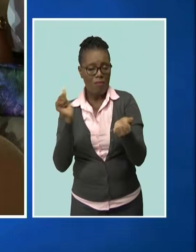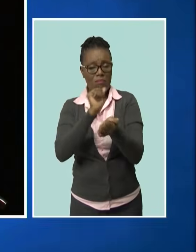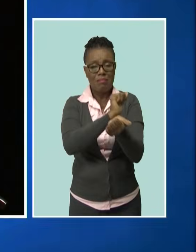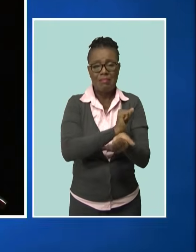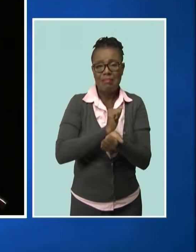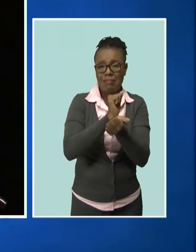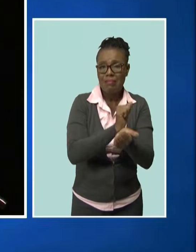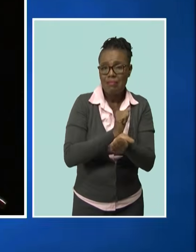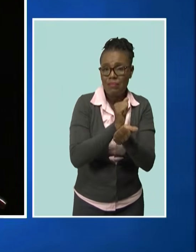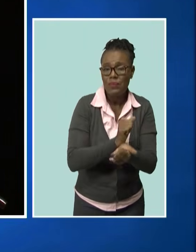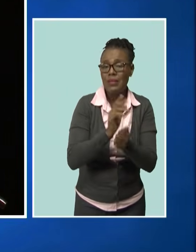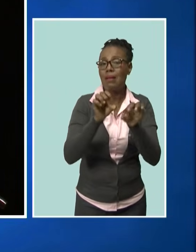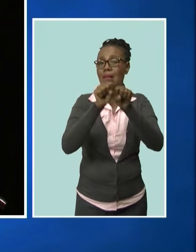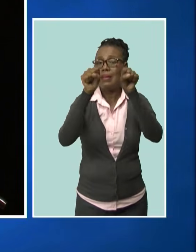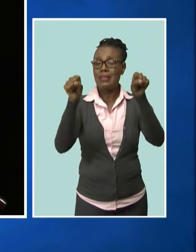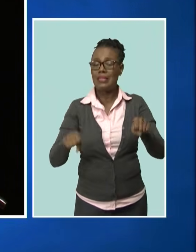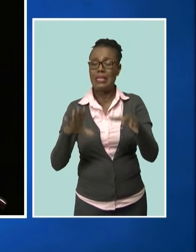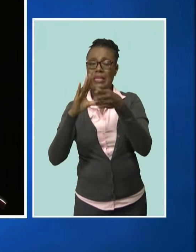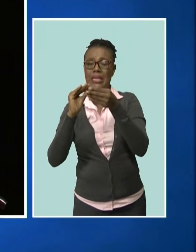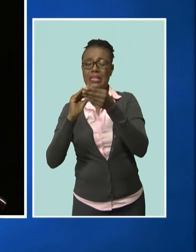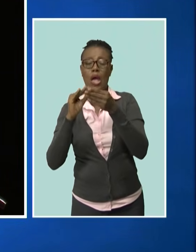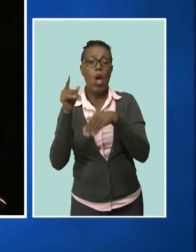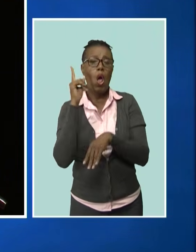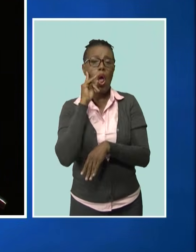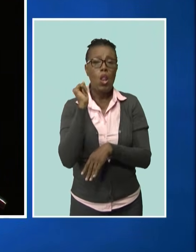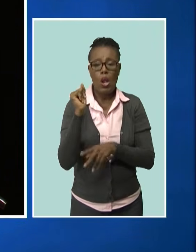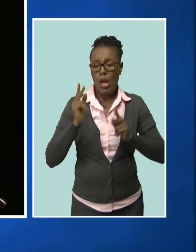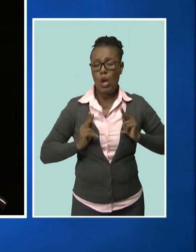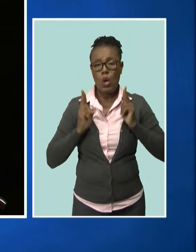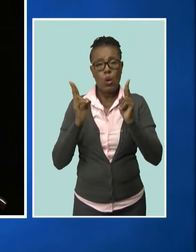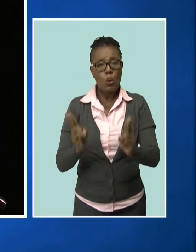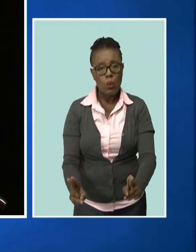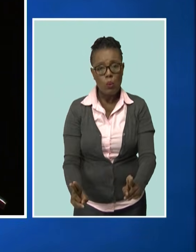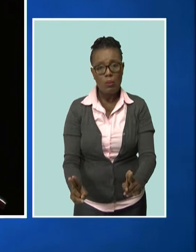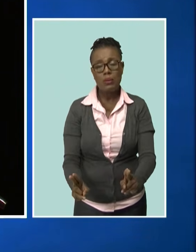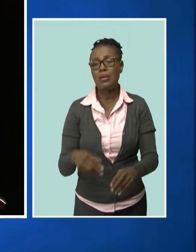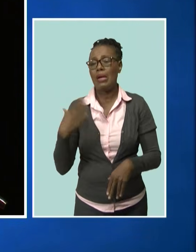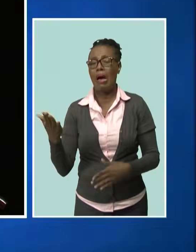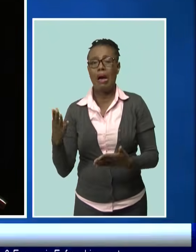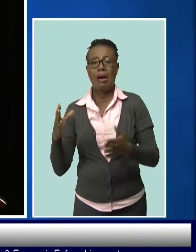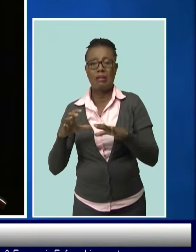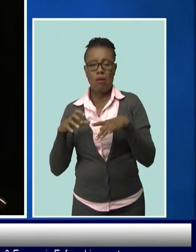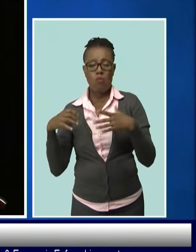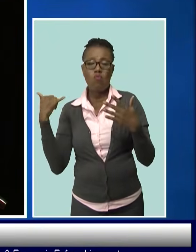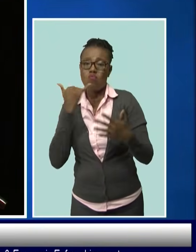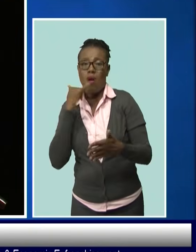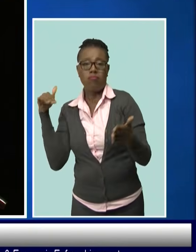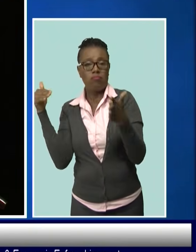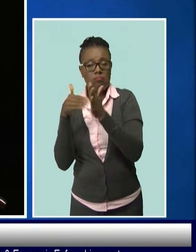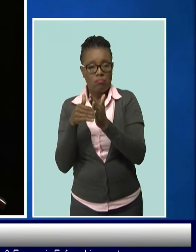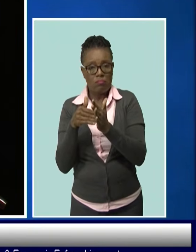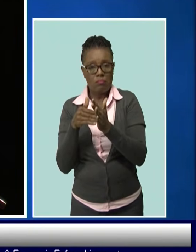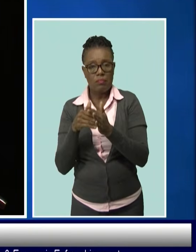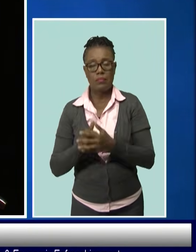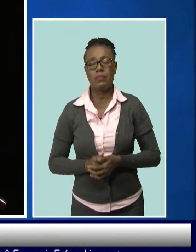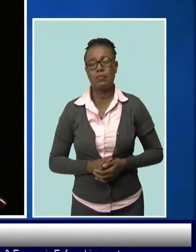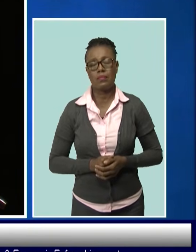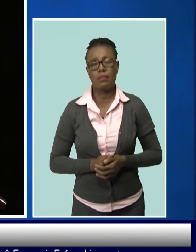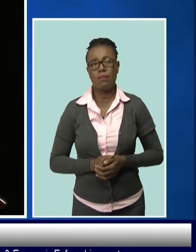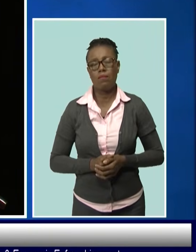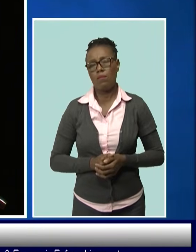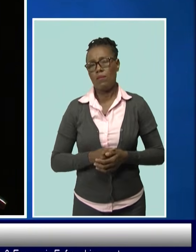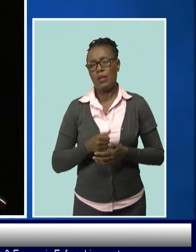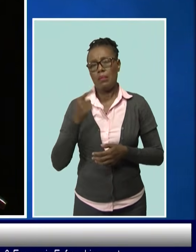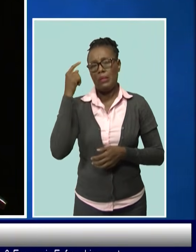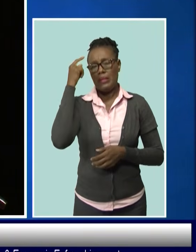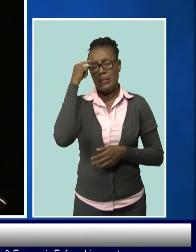a system he described as a crime against humanity. As far as I understand this subject, reparation